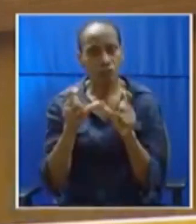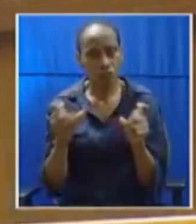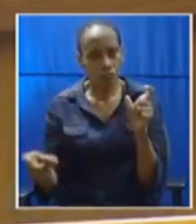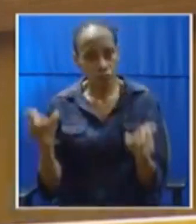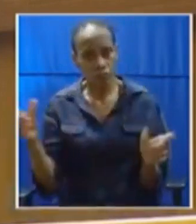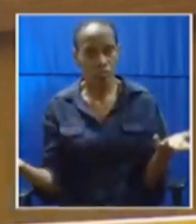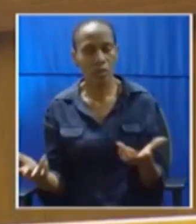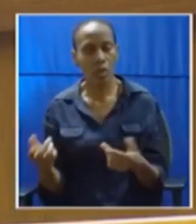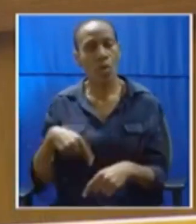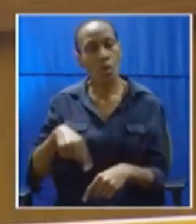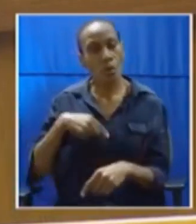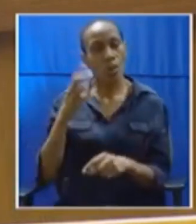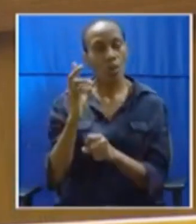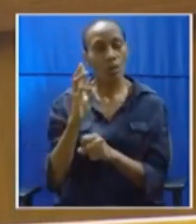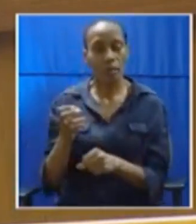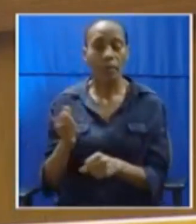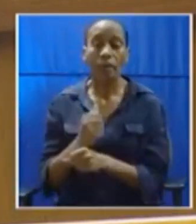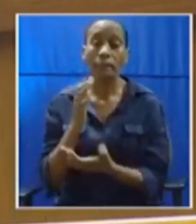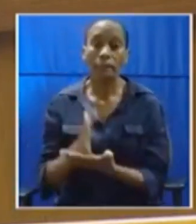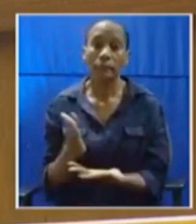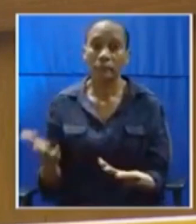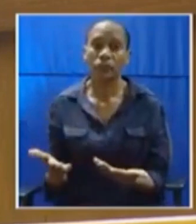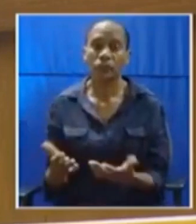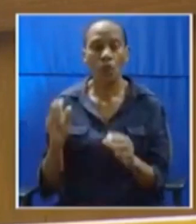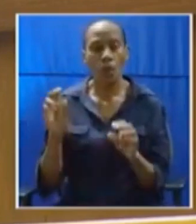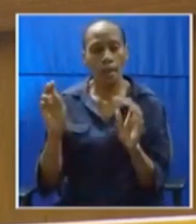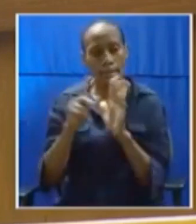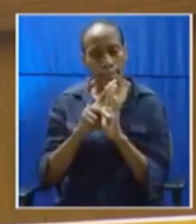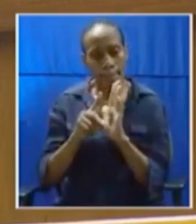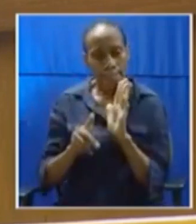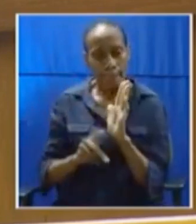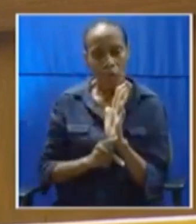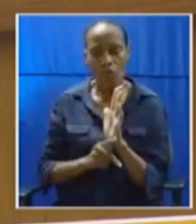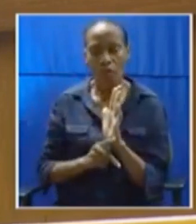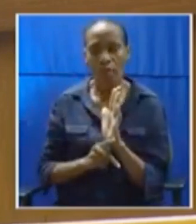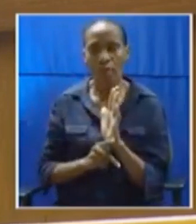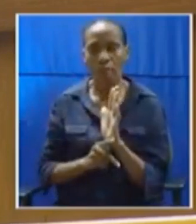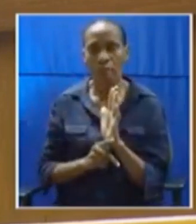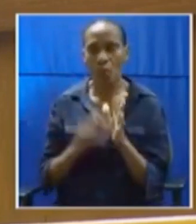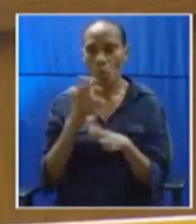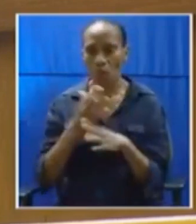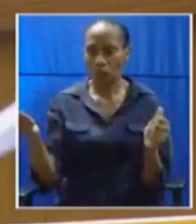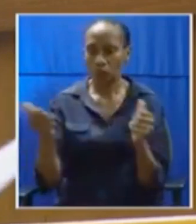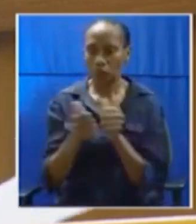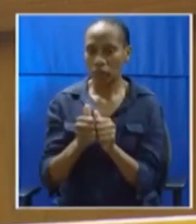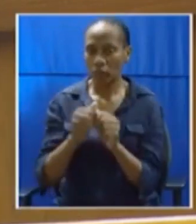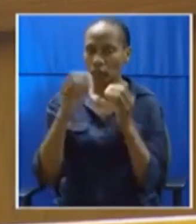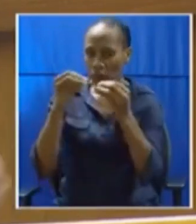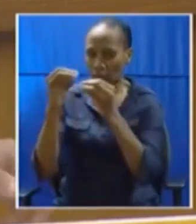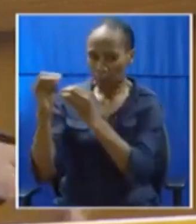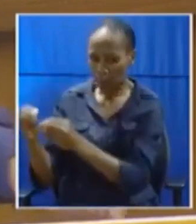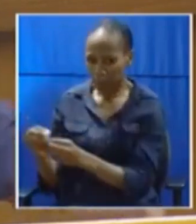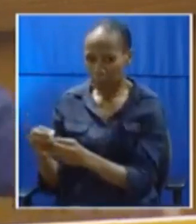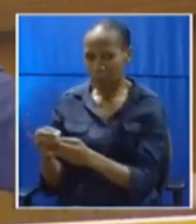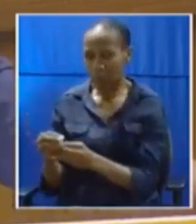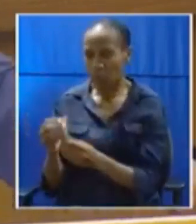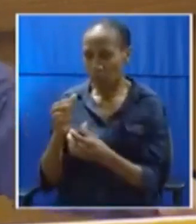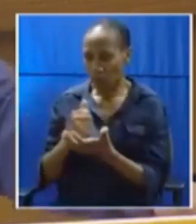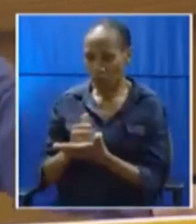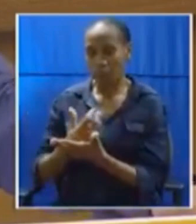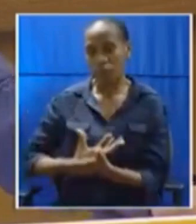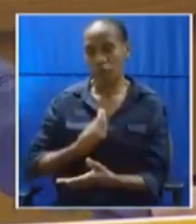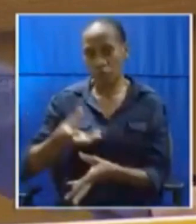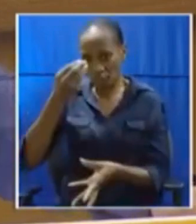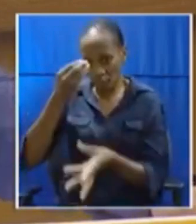work and study apprenticeship programs, substantially increasing the involvement of companies to provide opportunities in new and existing fields. Mr.